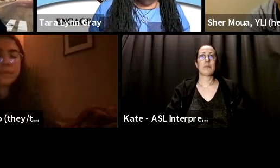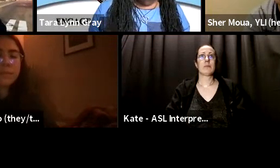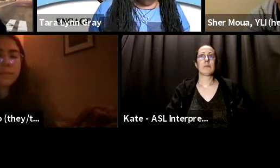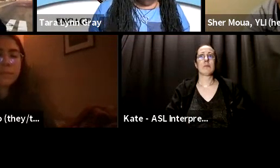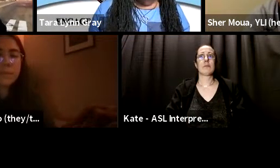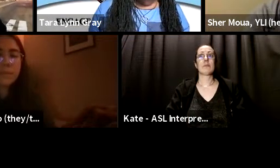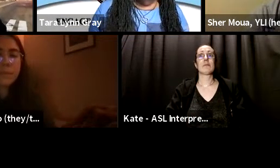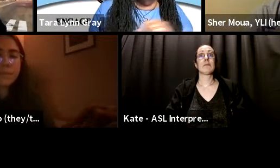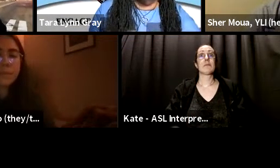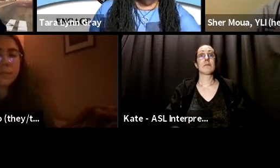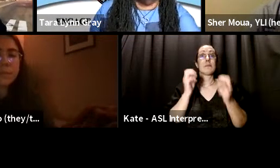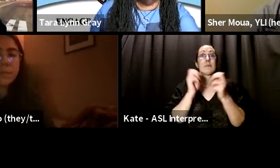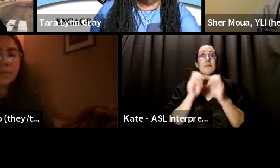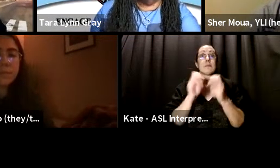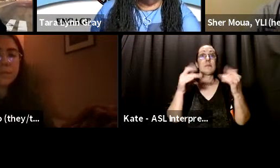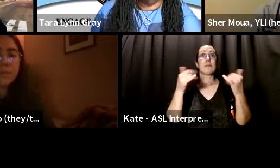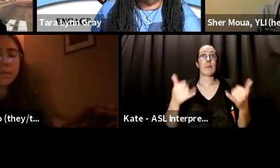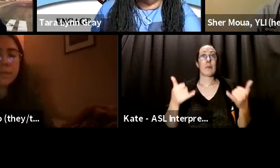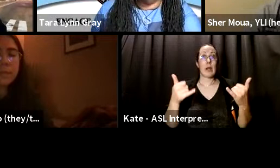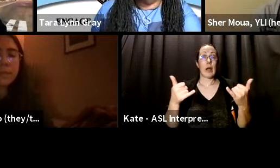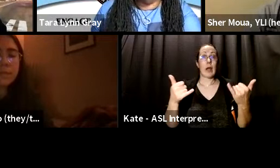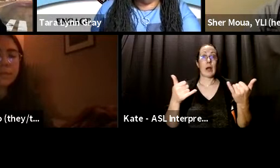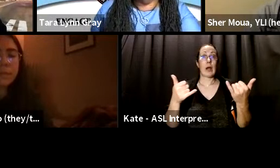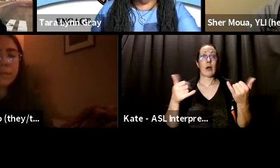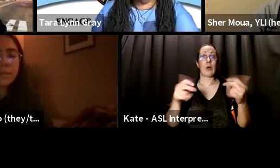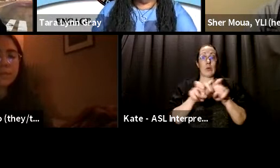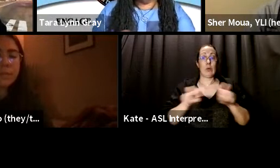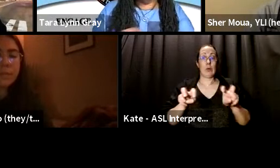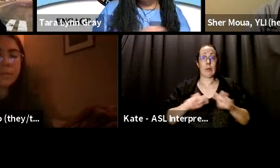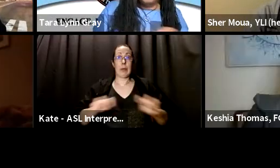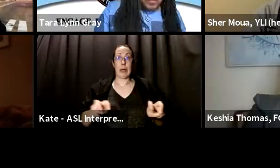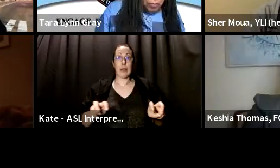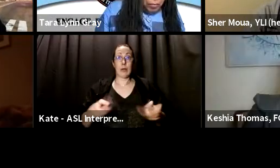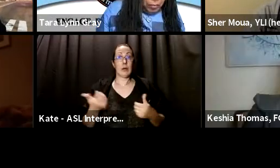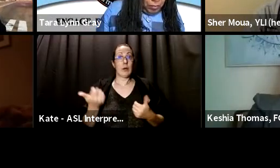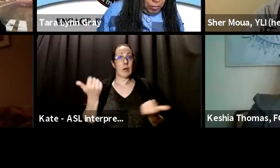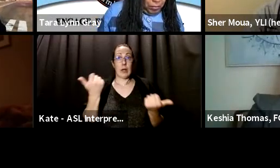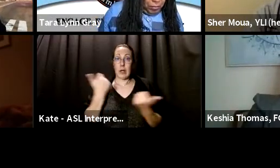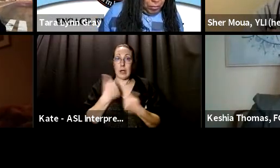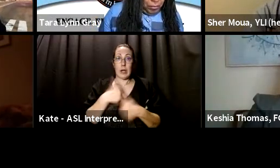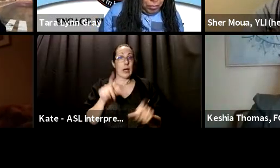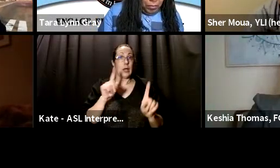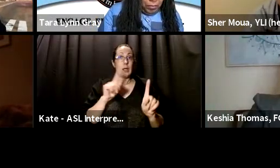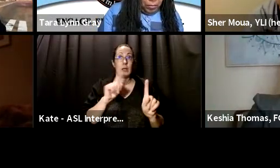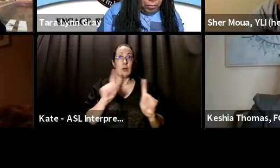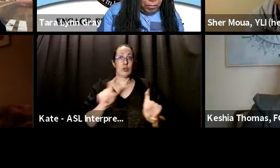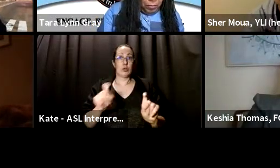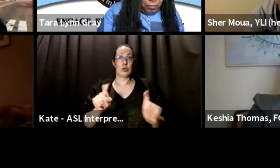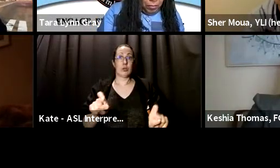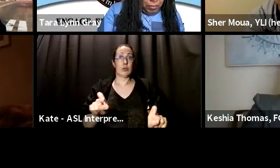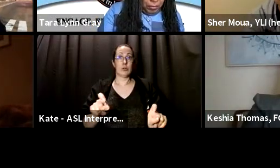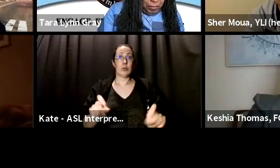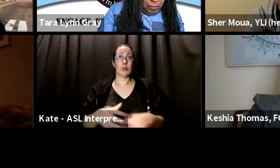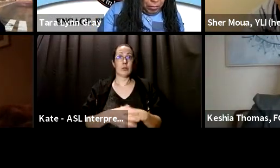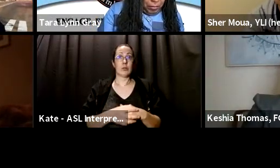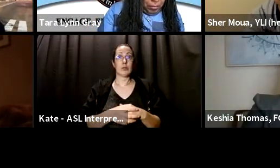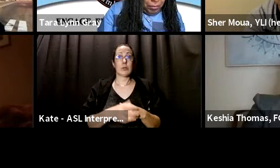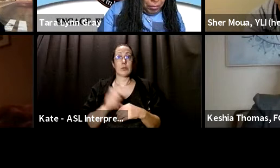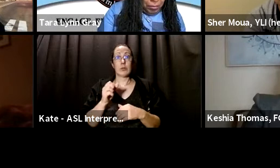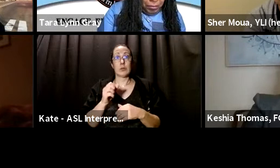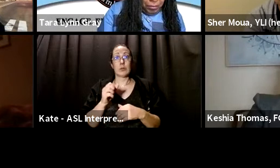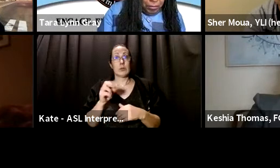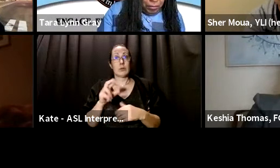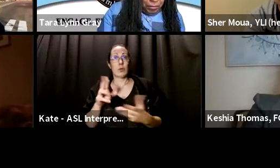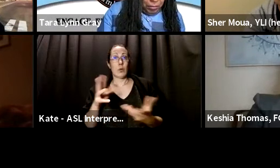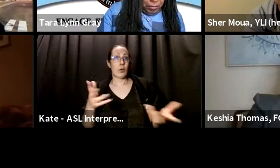All right, let me come now to the panel. Any questions from the panel members or the oversight committee? Better